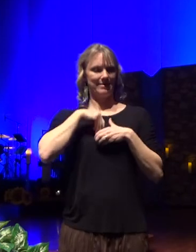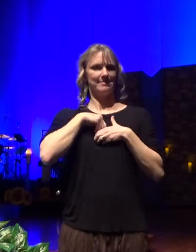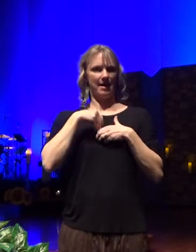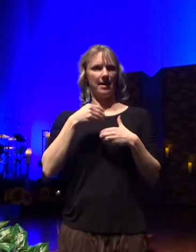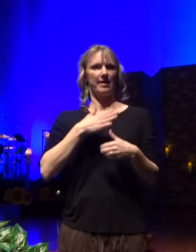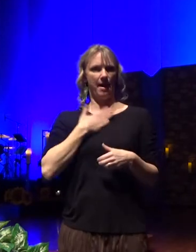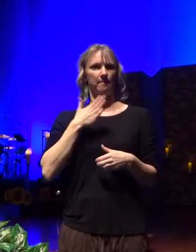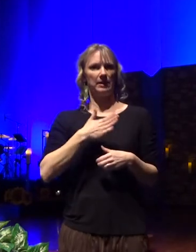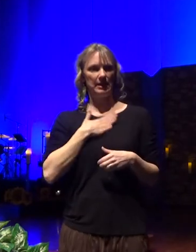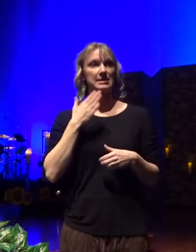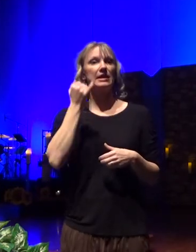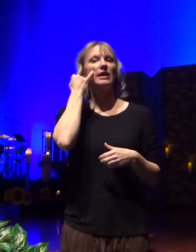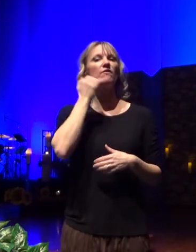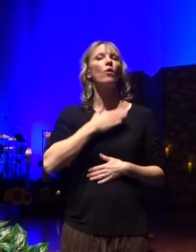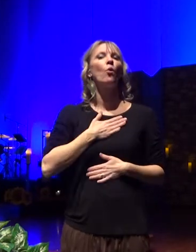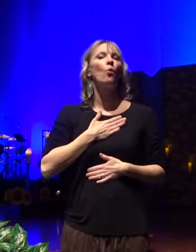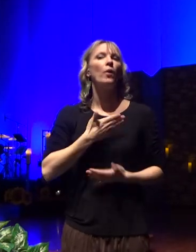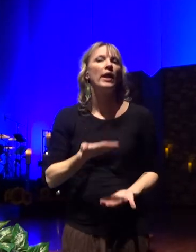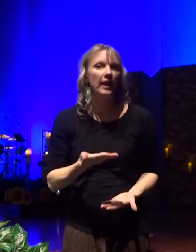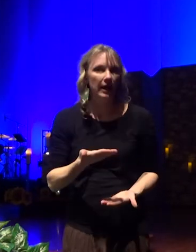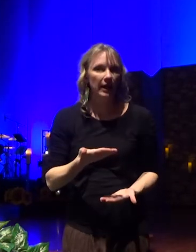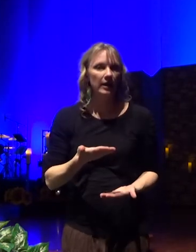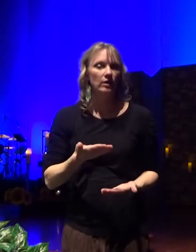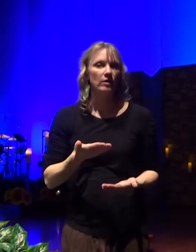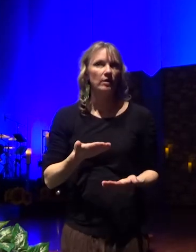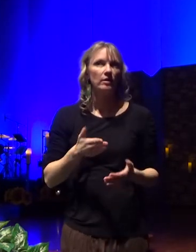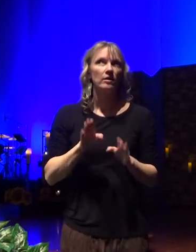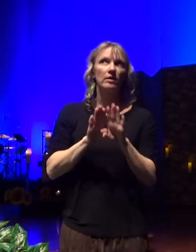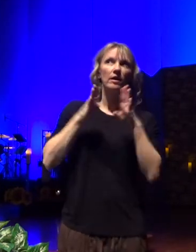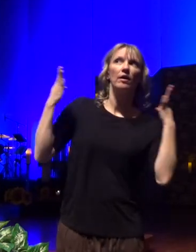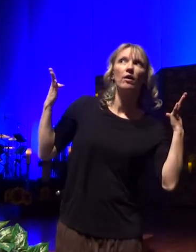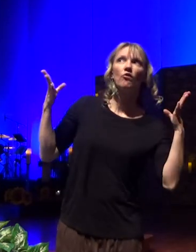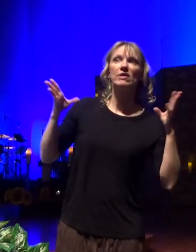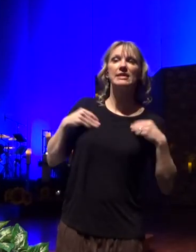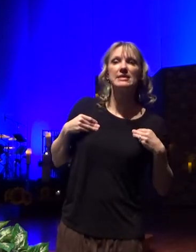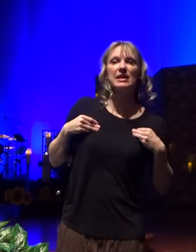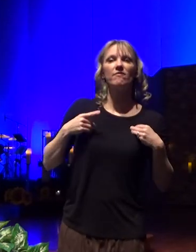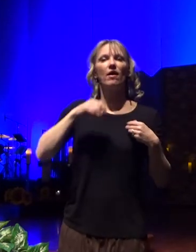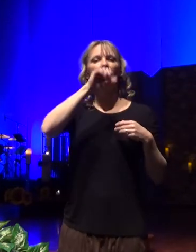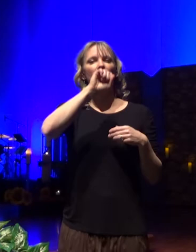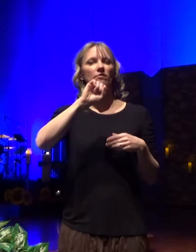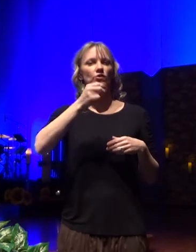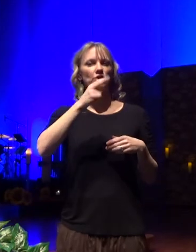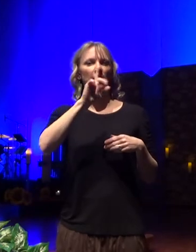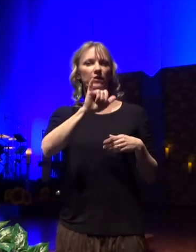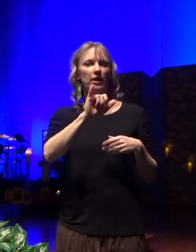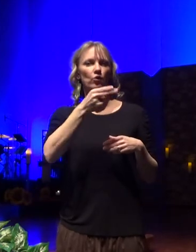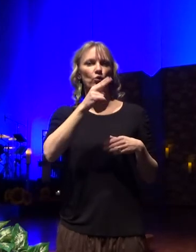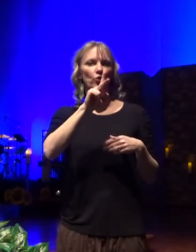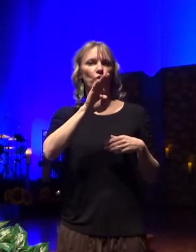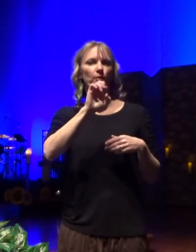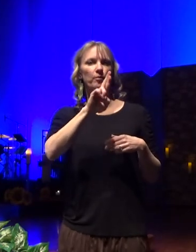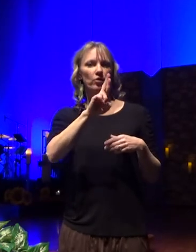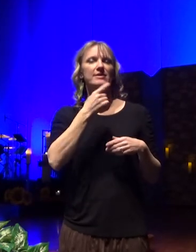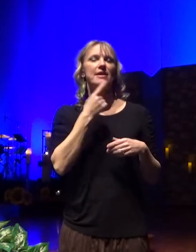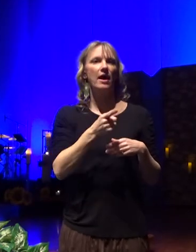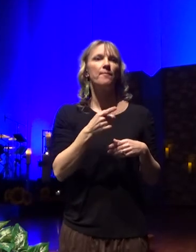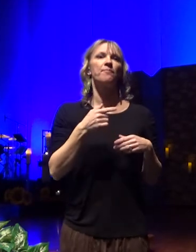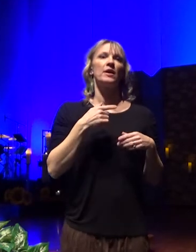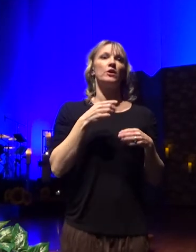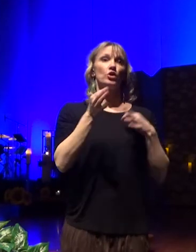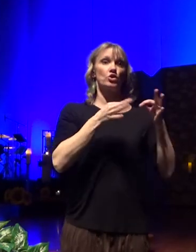willing to open up to receive it, to give it to ourselves. I love something Sherry Huber, a Buddhist teacher, said. She